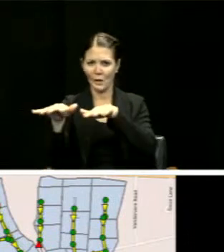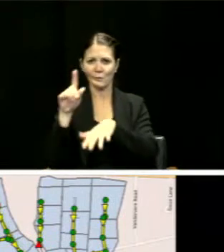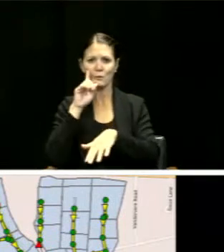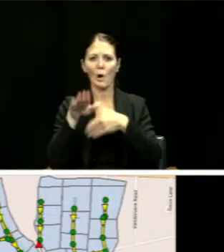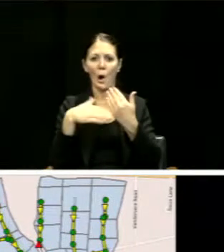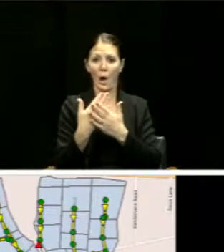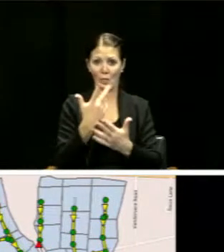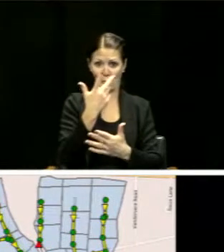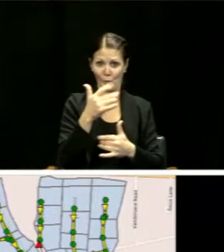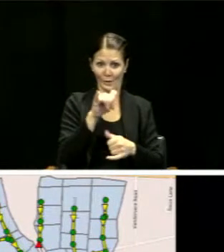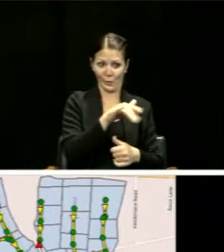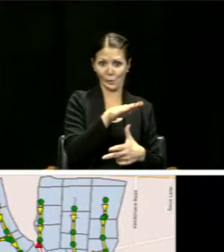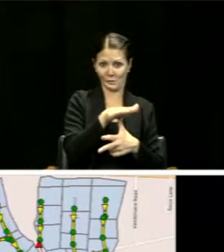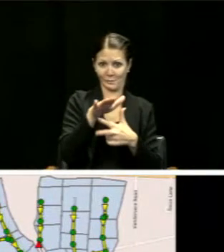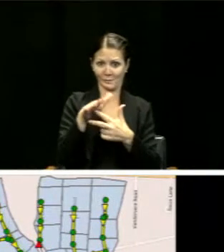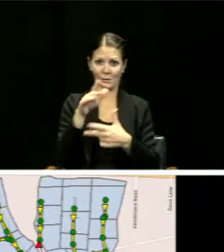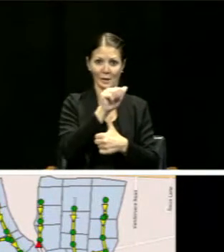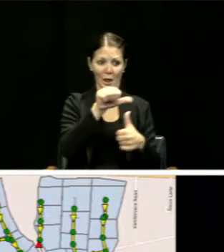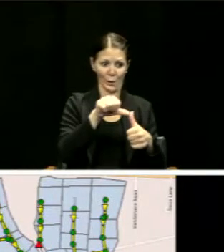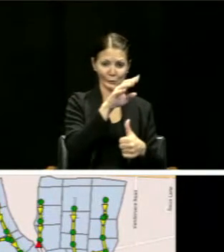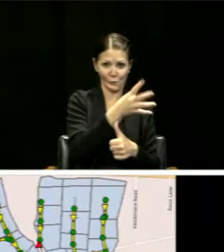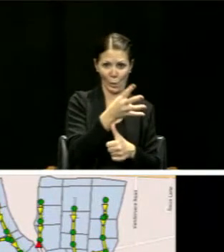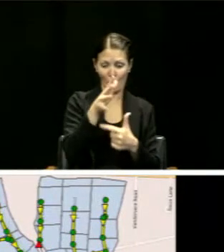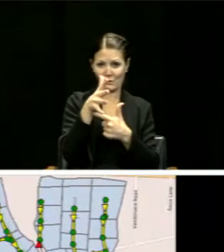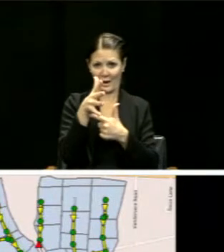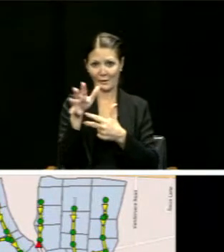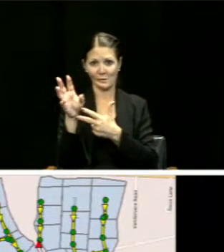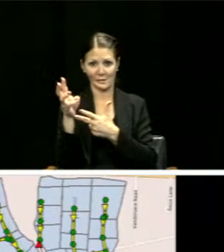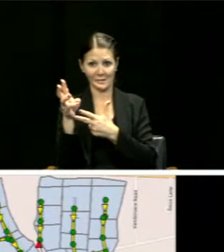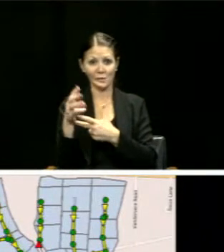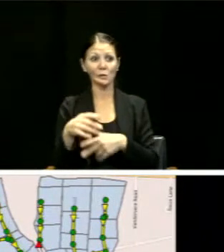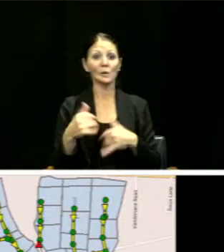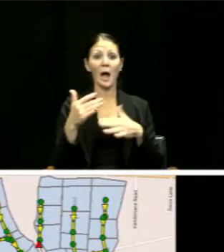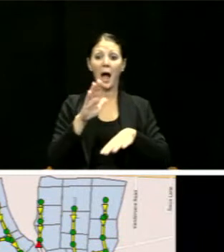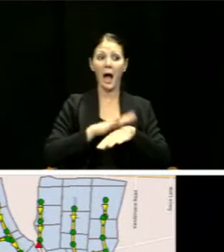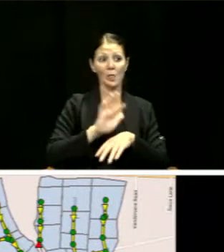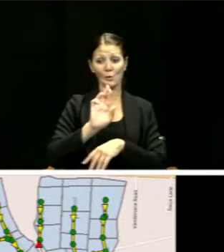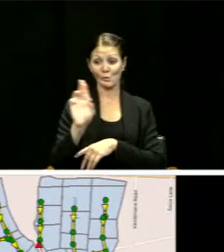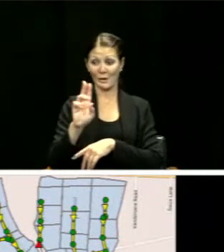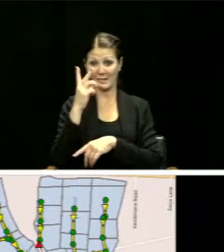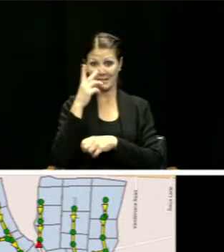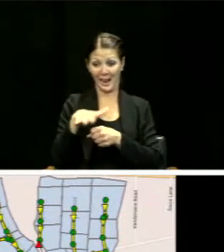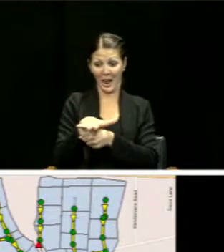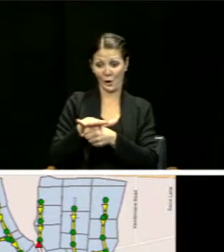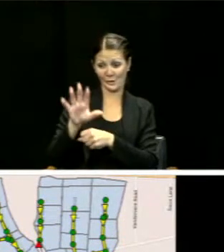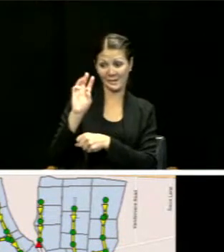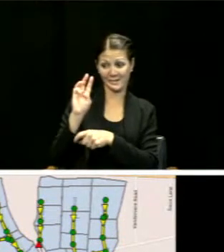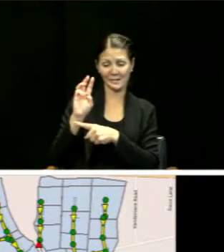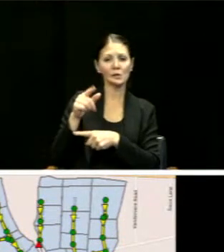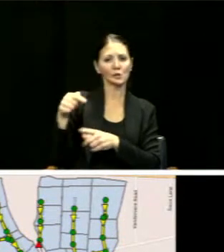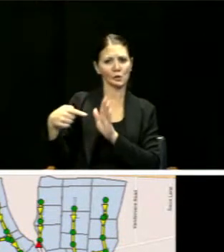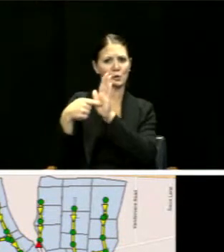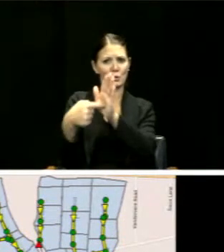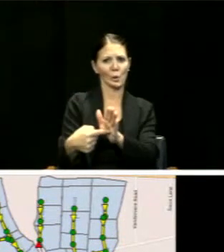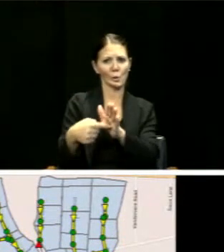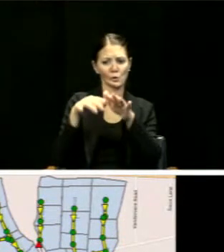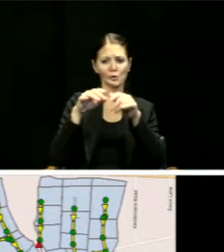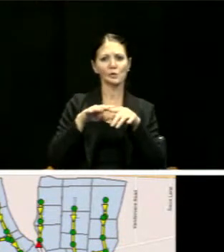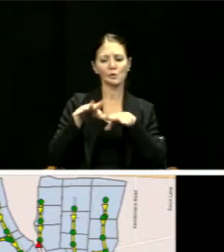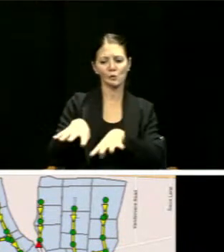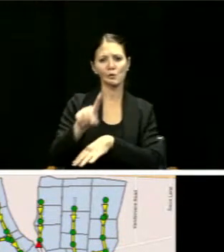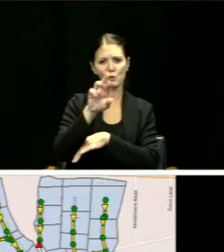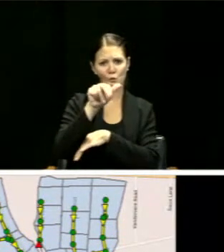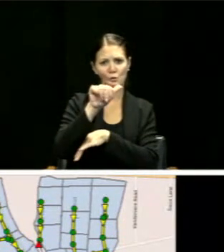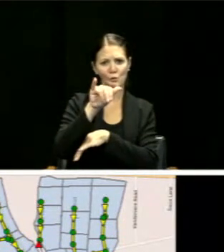study areas. So this on the right just kind of shows you, this is area 6. It shows you the drainage systems. And it shows you